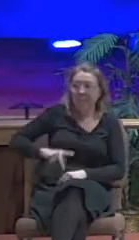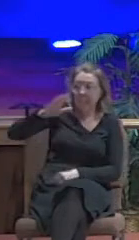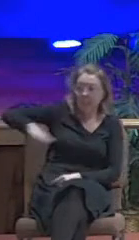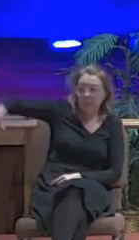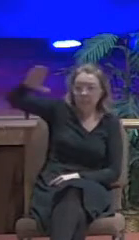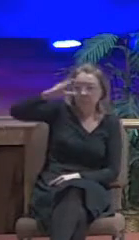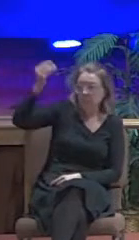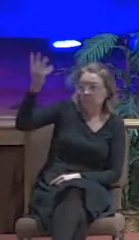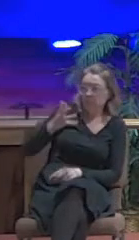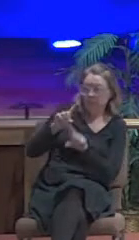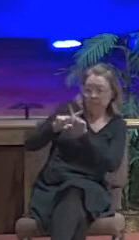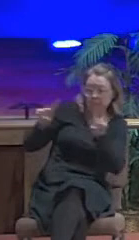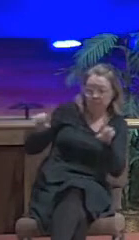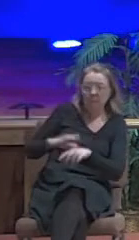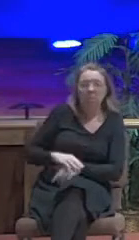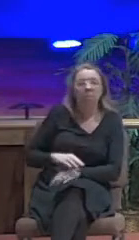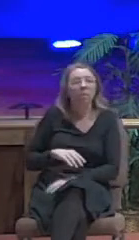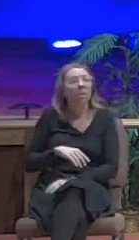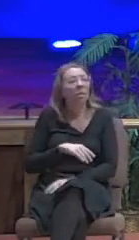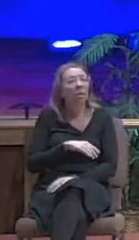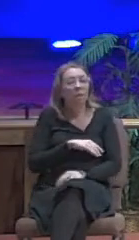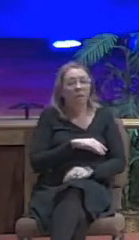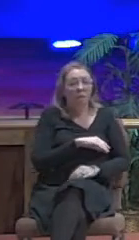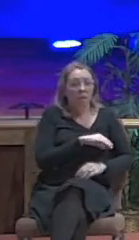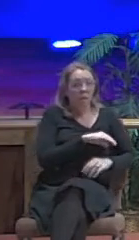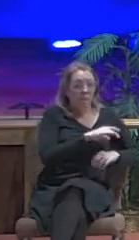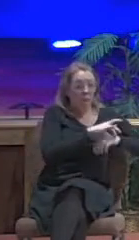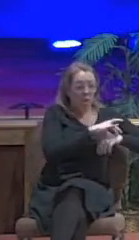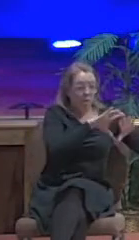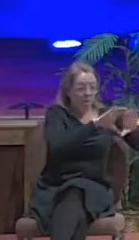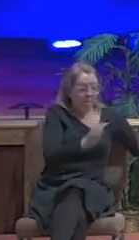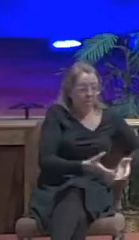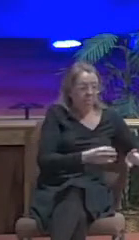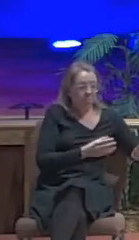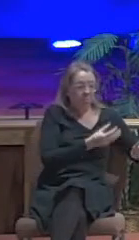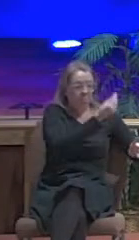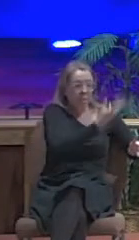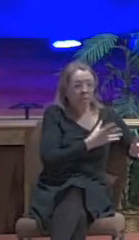The kingdom of earth says you can find happiness in people.